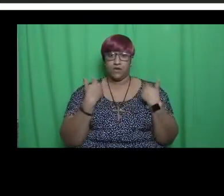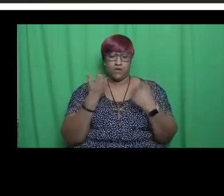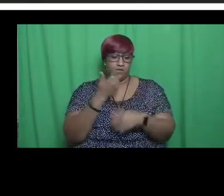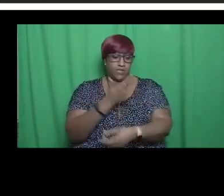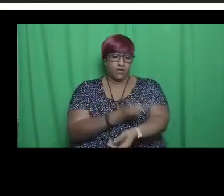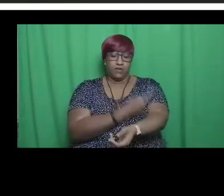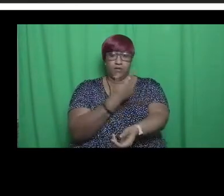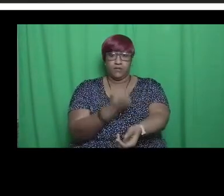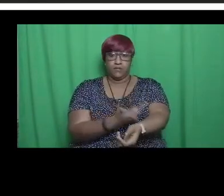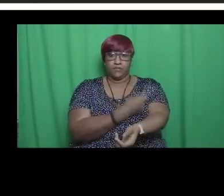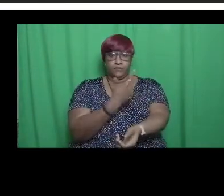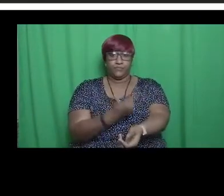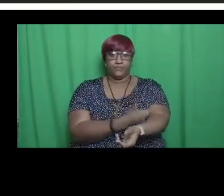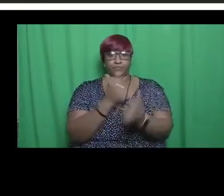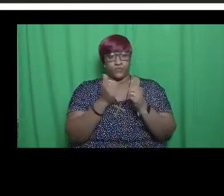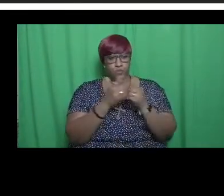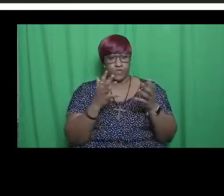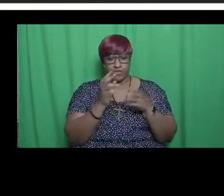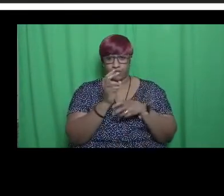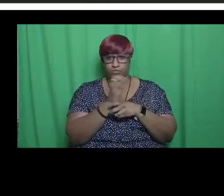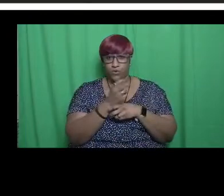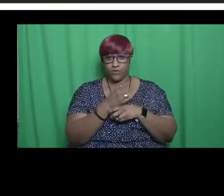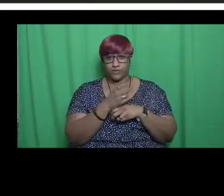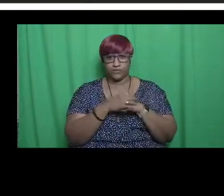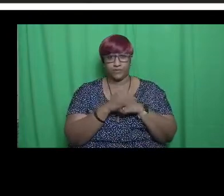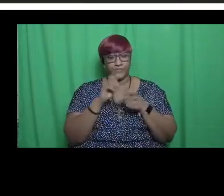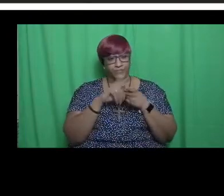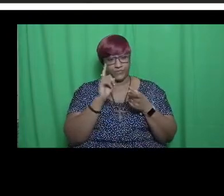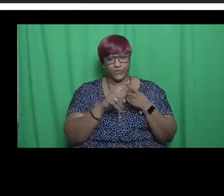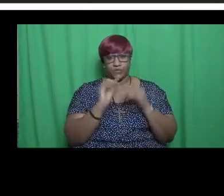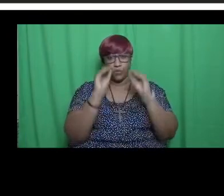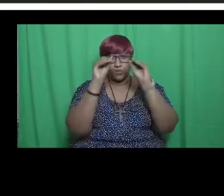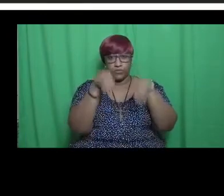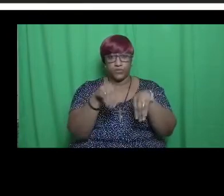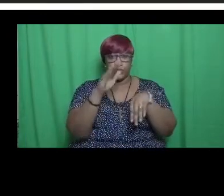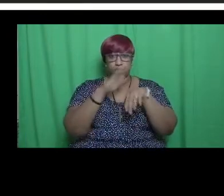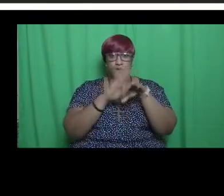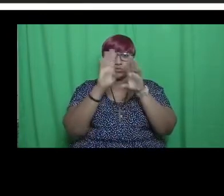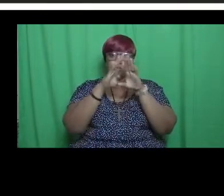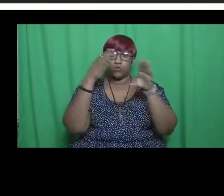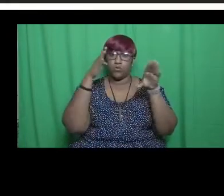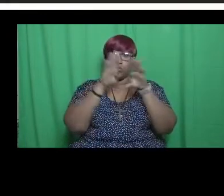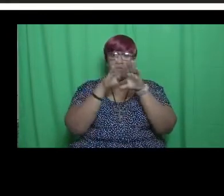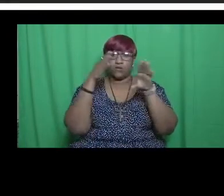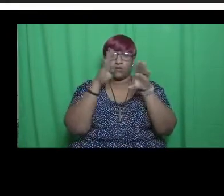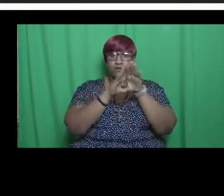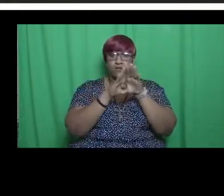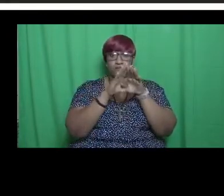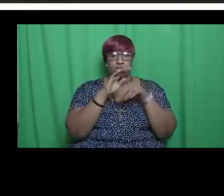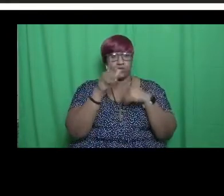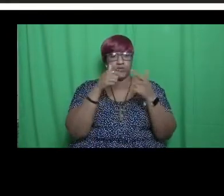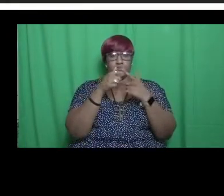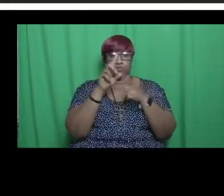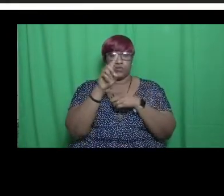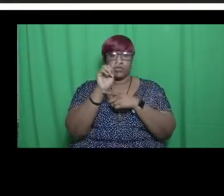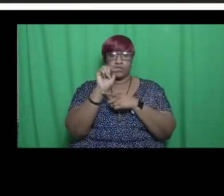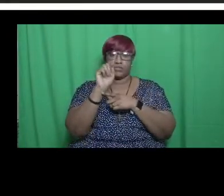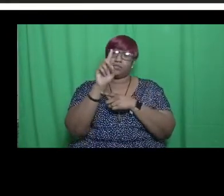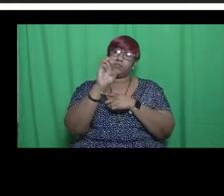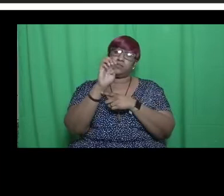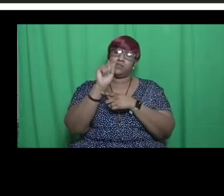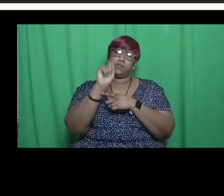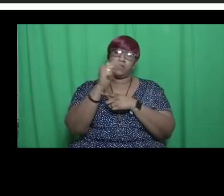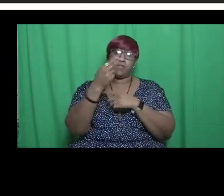male lamb without blemish. And I want you to put it on the doorpost. And when the death angel